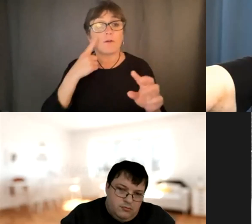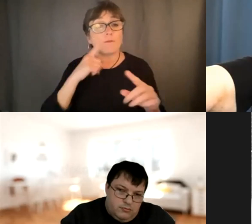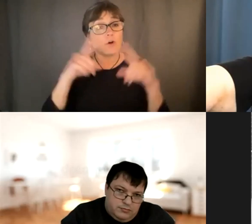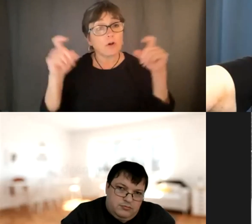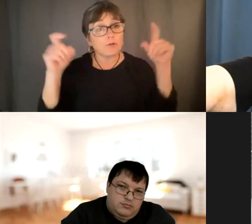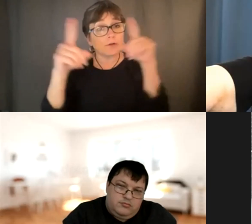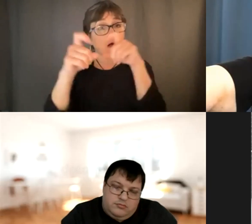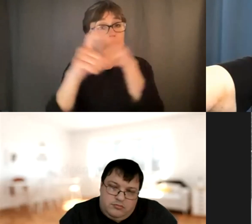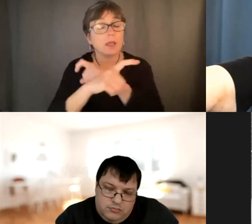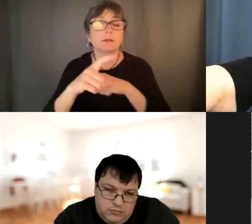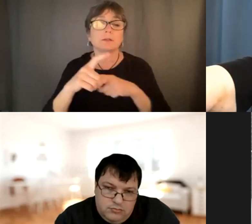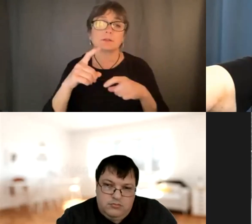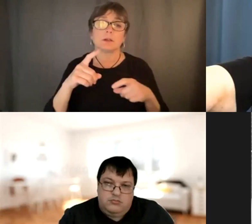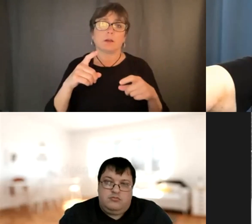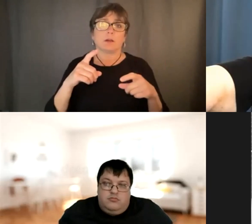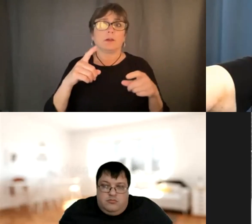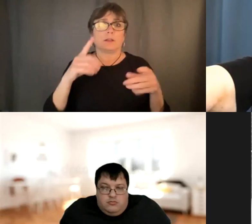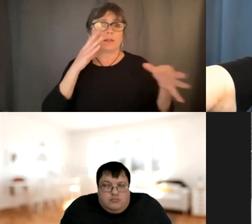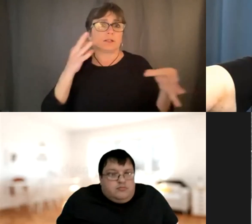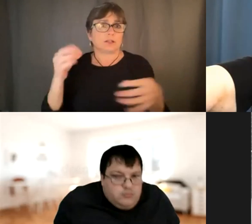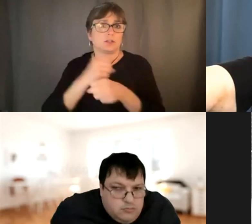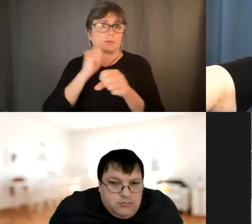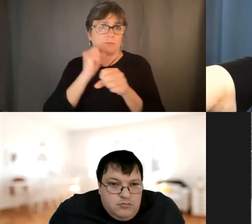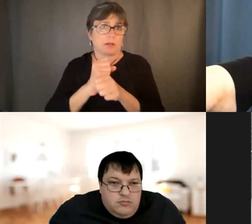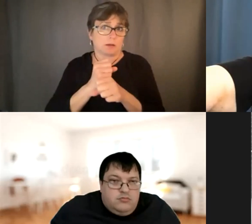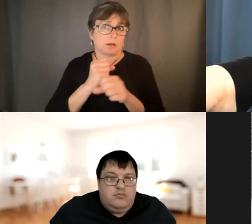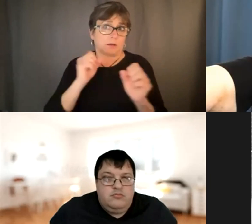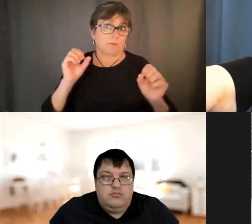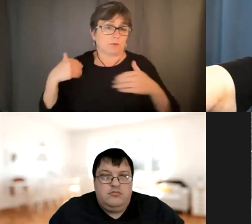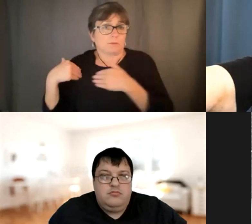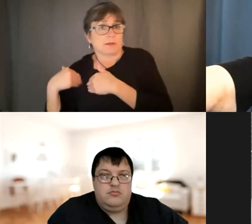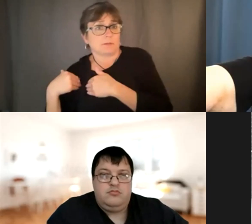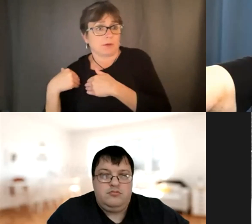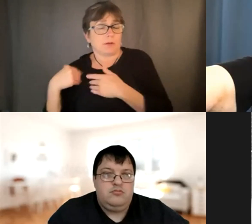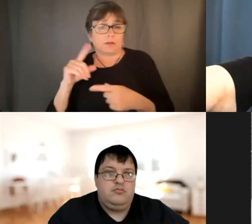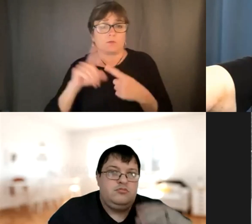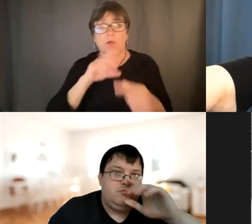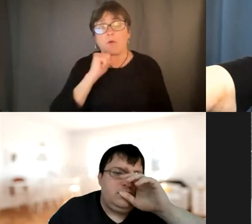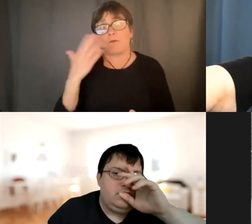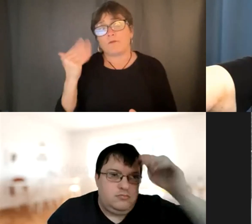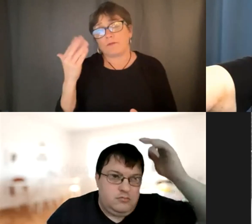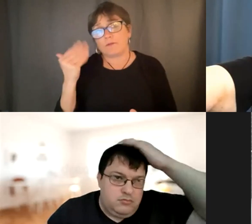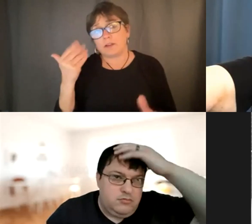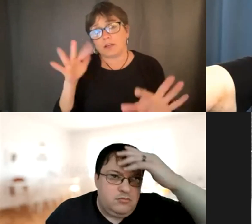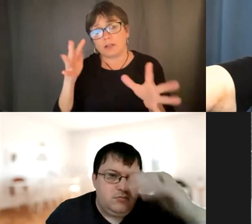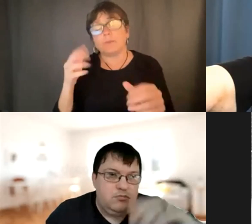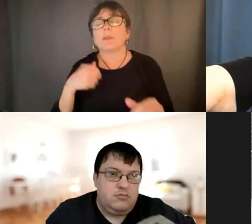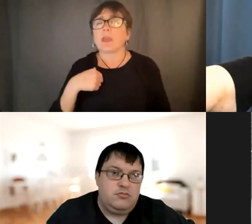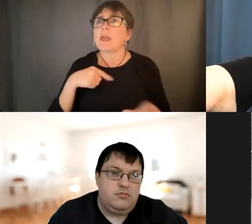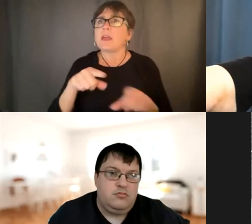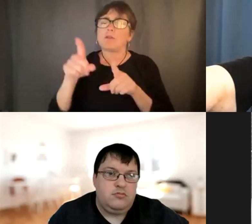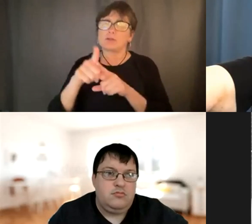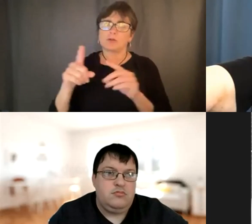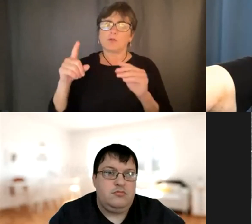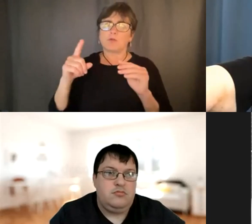bigger groups at the age of 15. I would say younger, but in different positions. And I